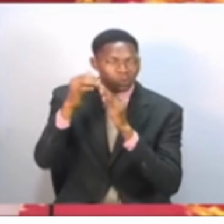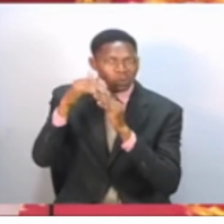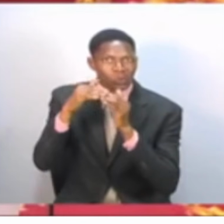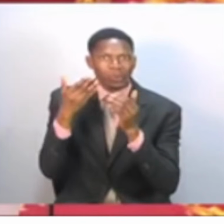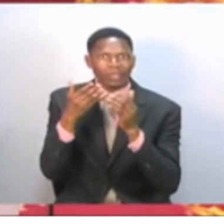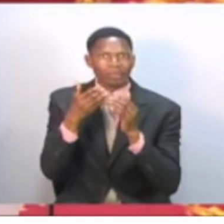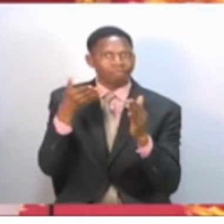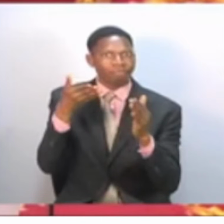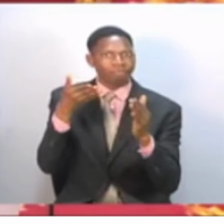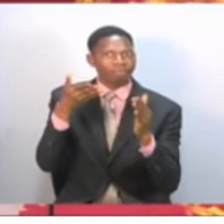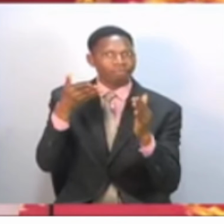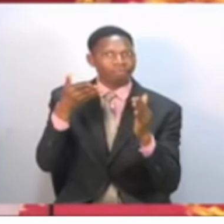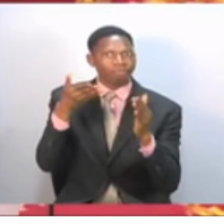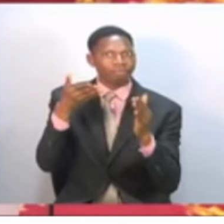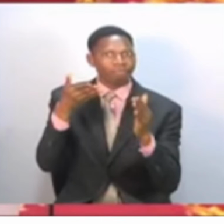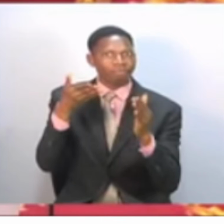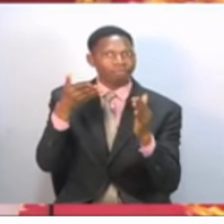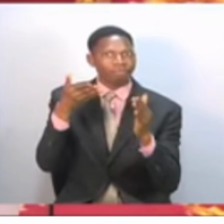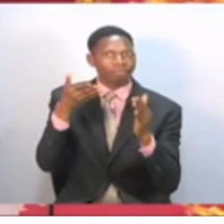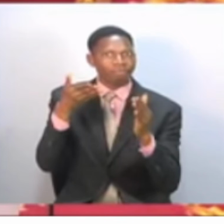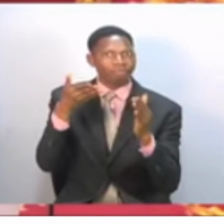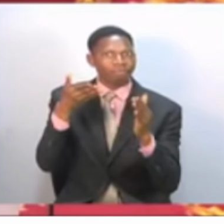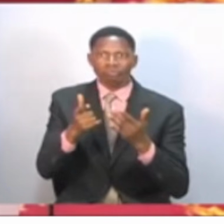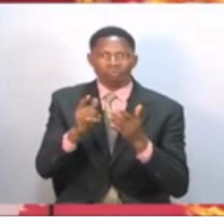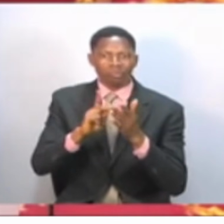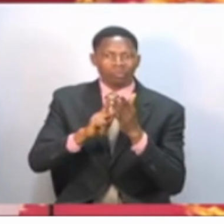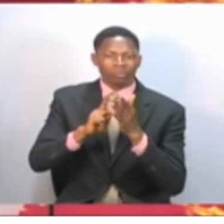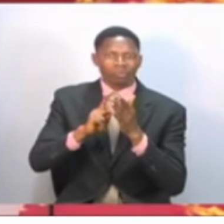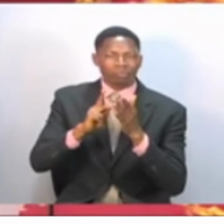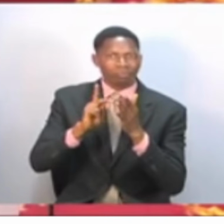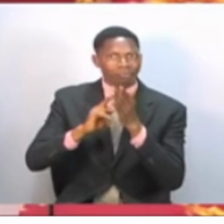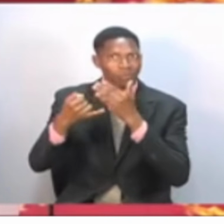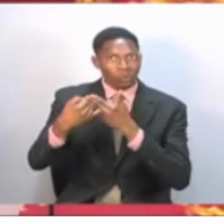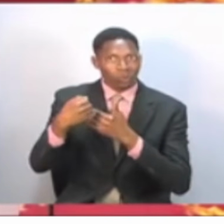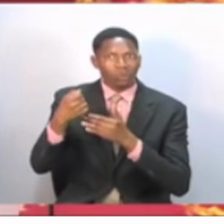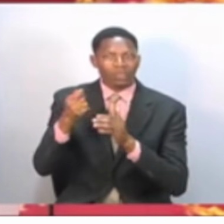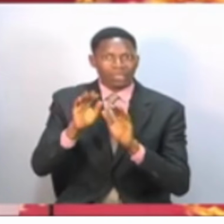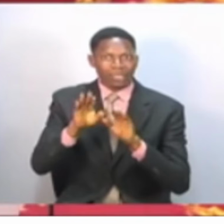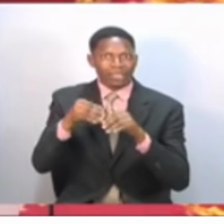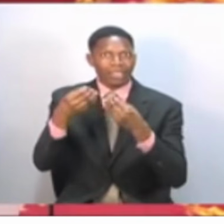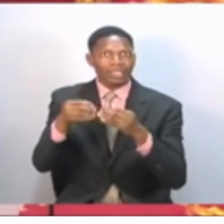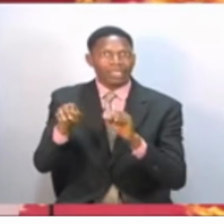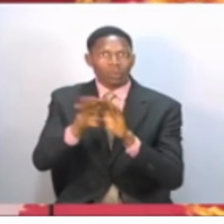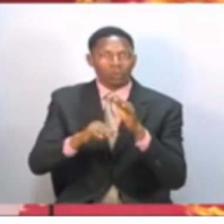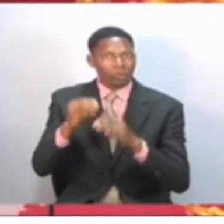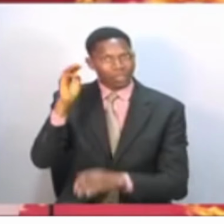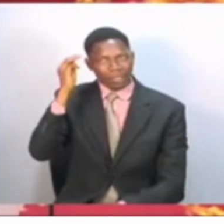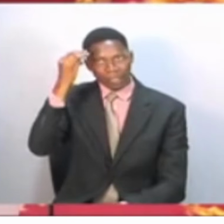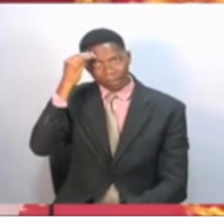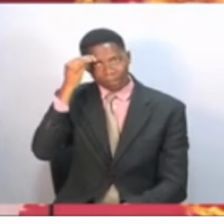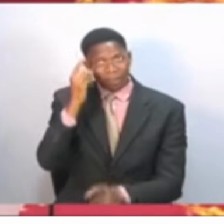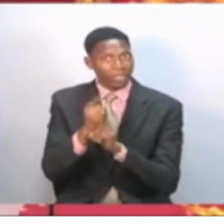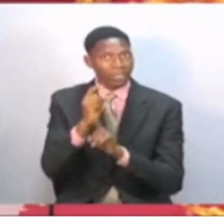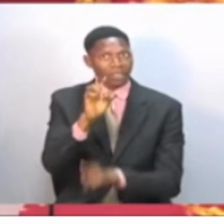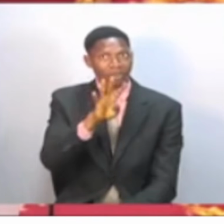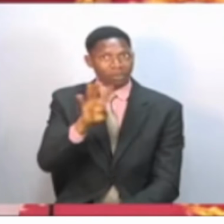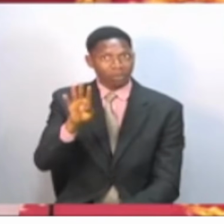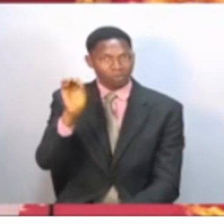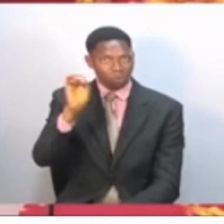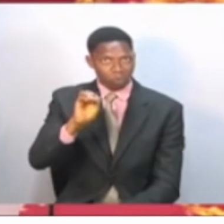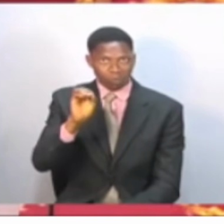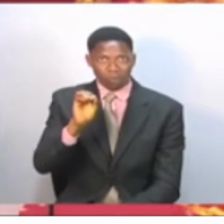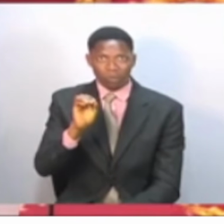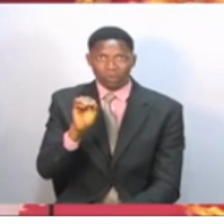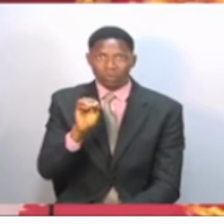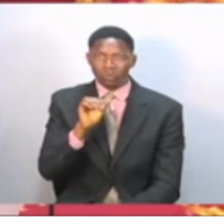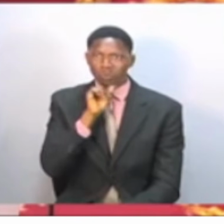Push contract were awarded by the ministry under sole sourcing. 44%. So not what has